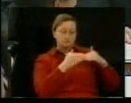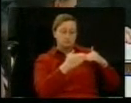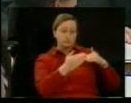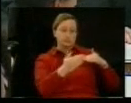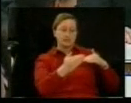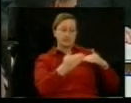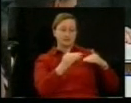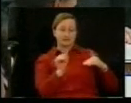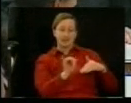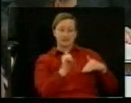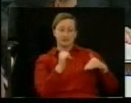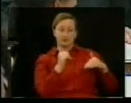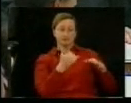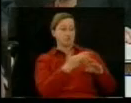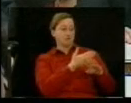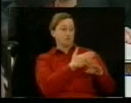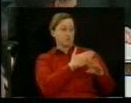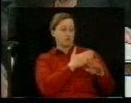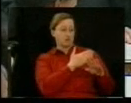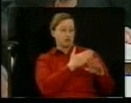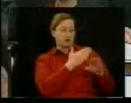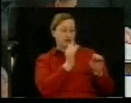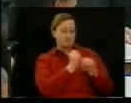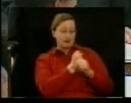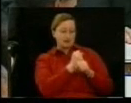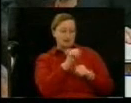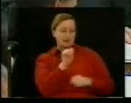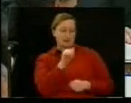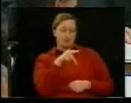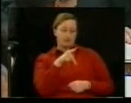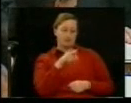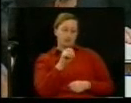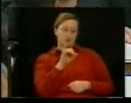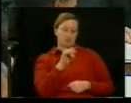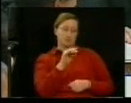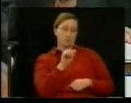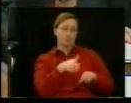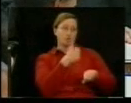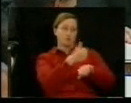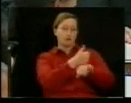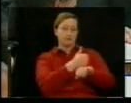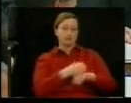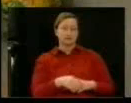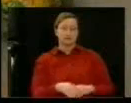in the past in making appointments and filling vacancies.